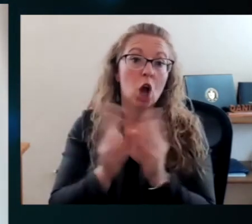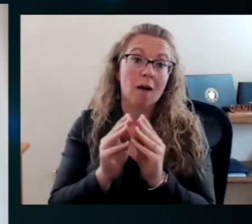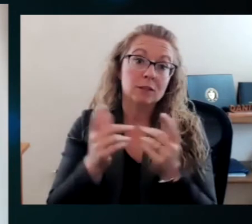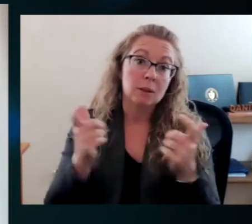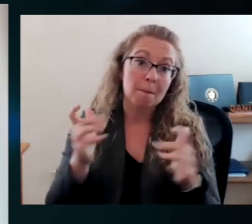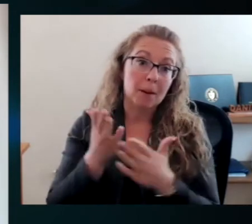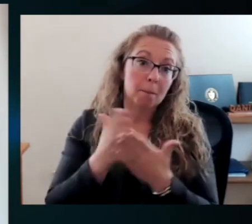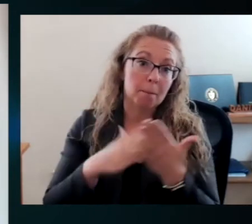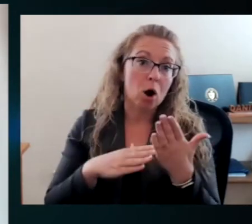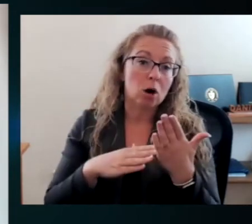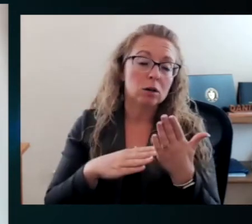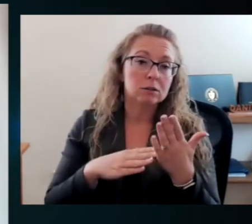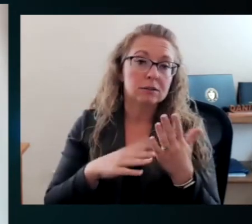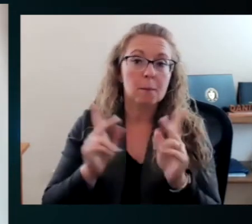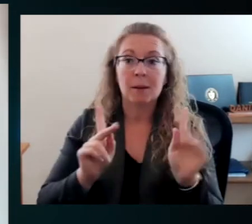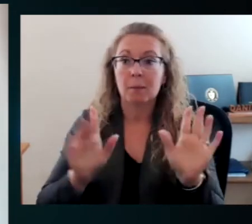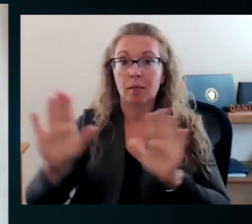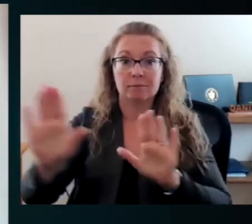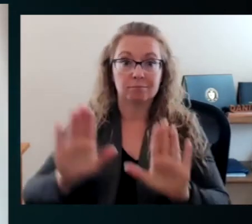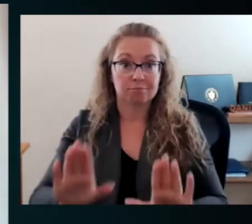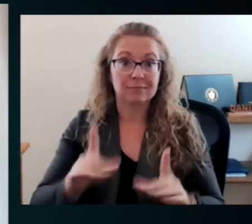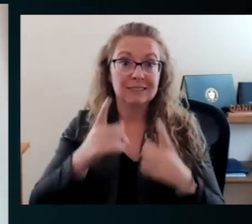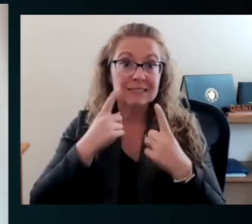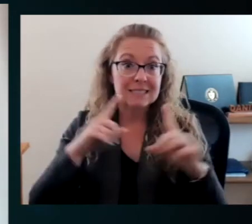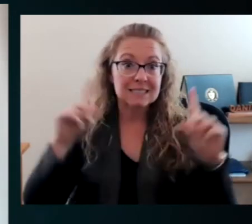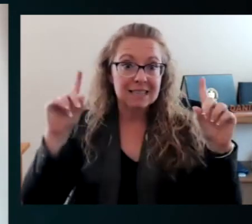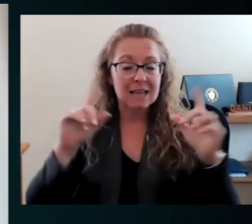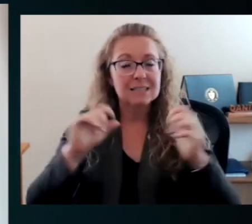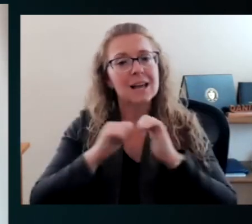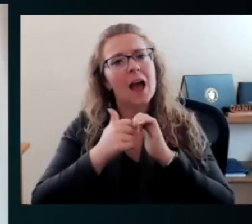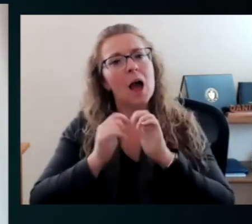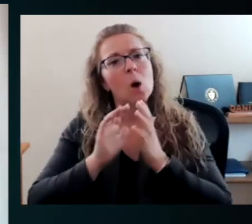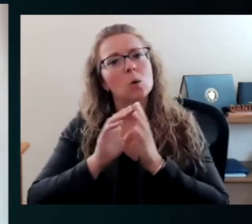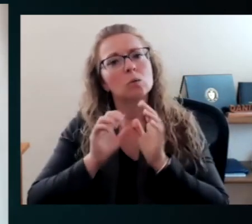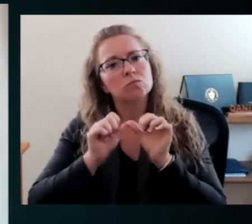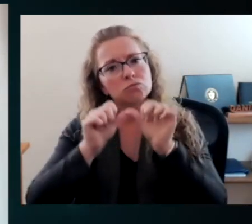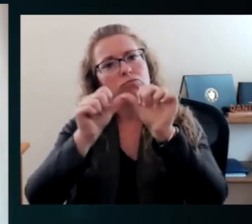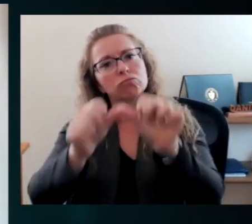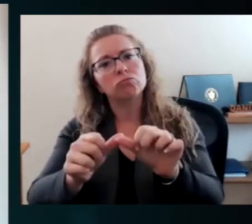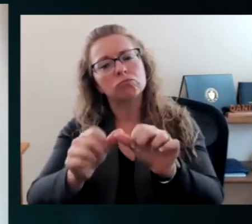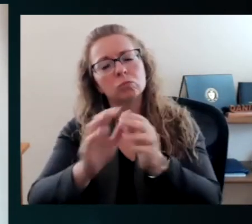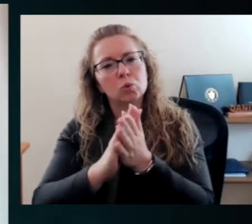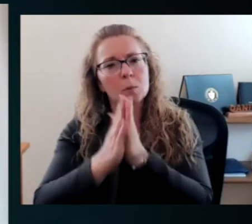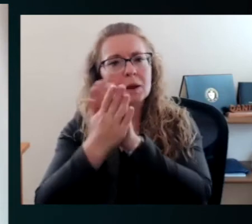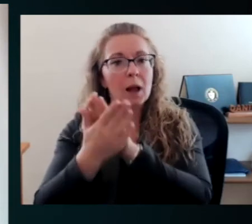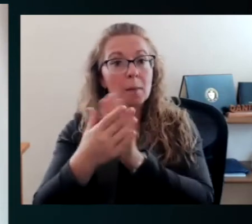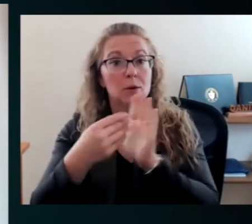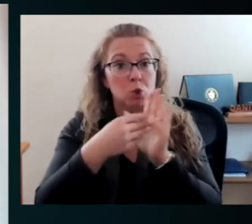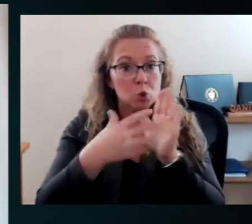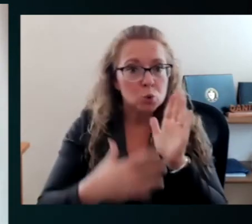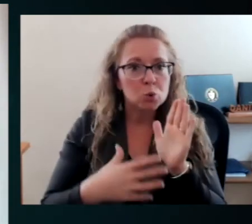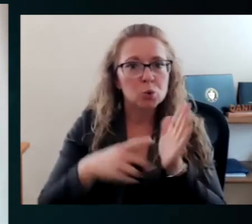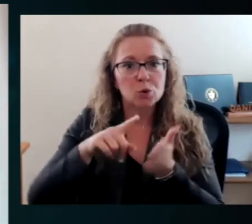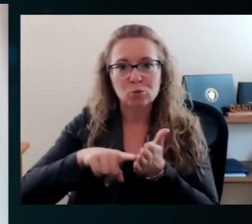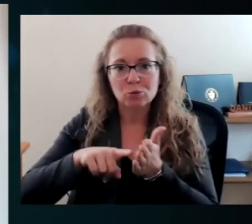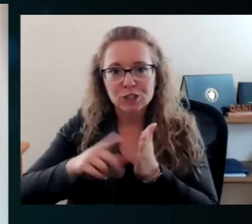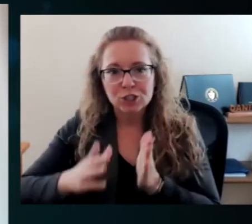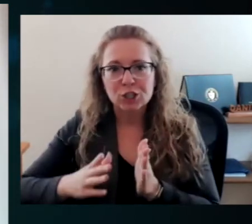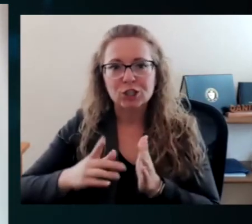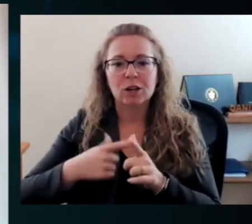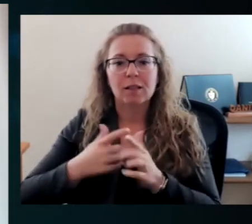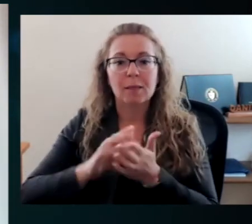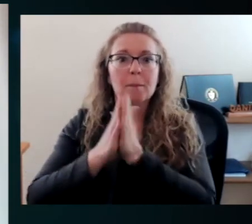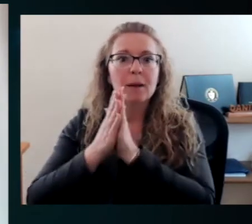individual successes and how they go on to, first being a student, a researcher, then becoming